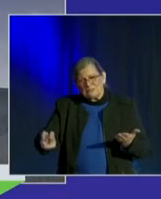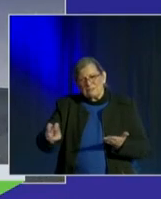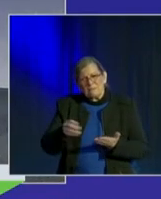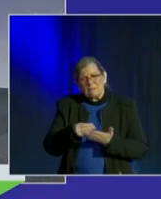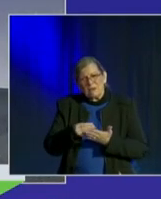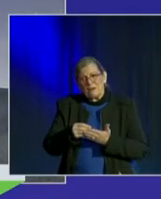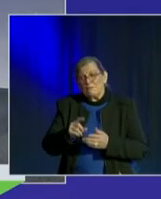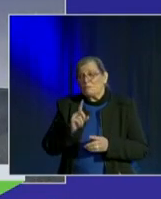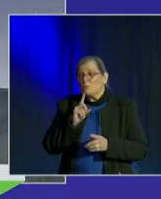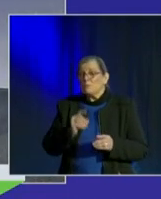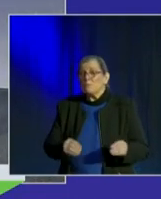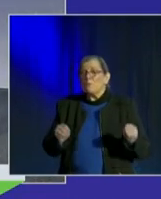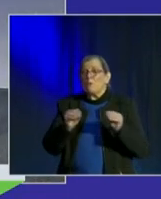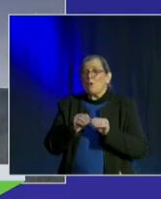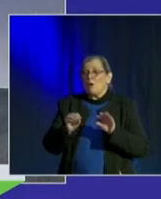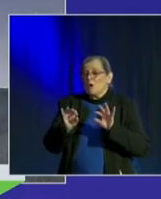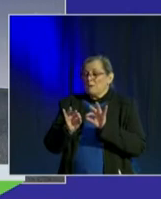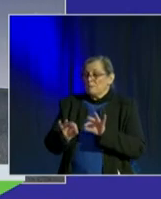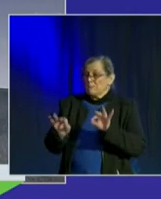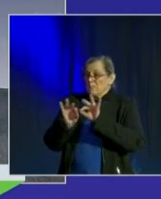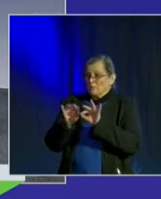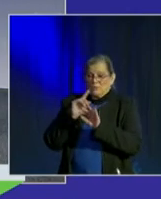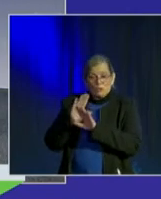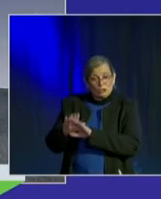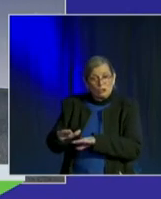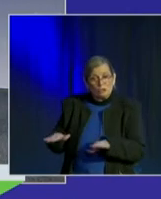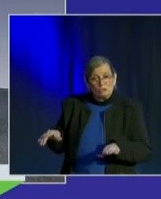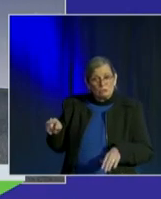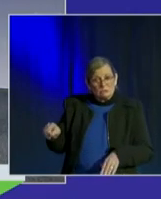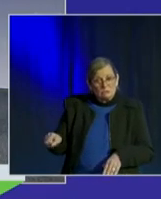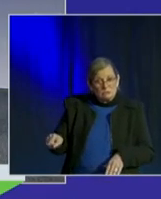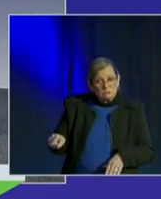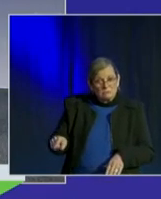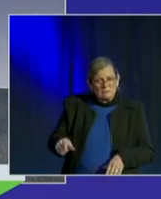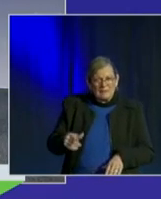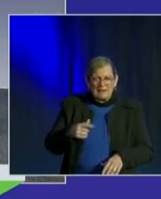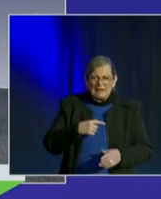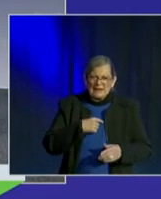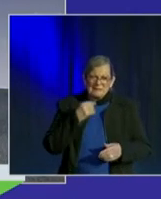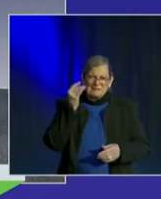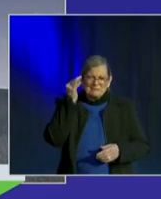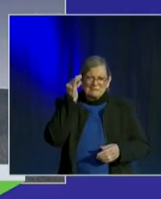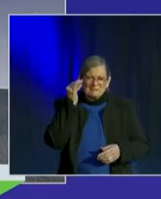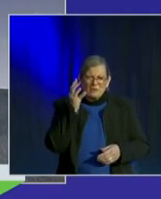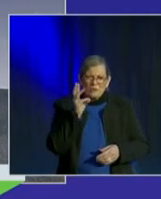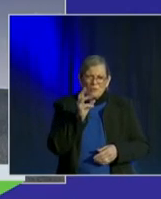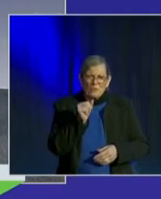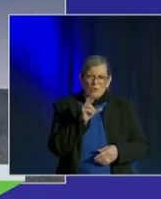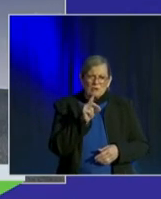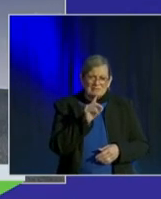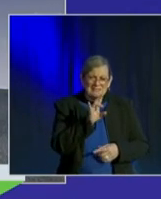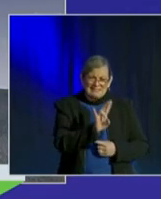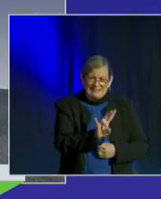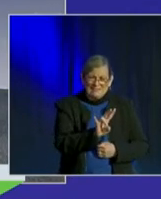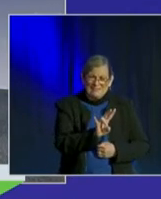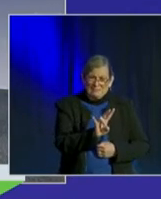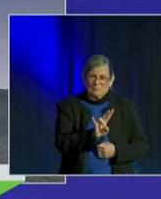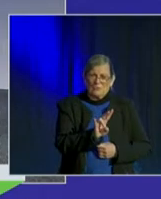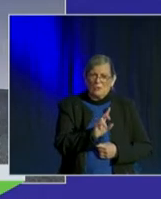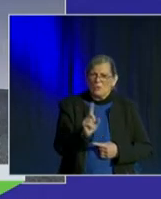question. And my second question is specifically again in Ward 7, what the DC government priorities are